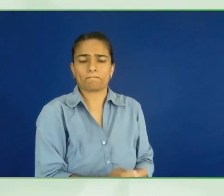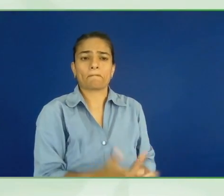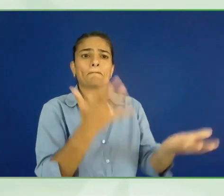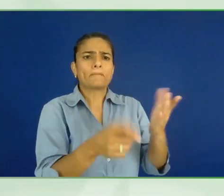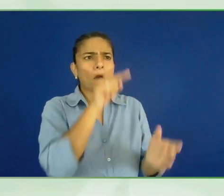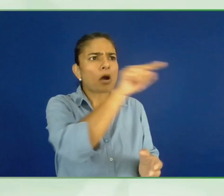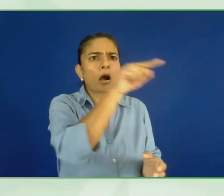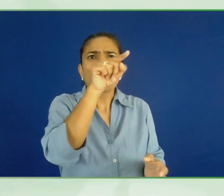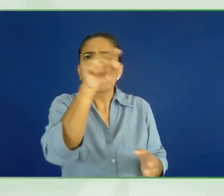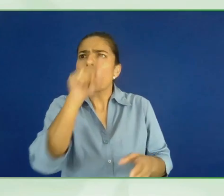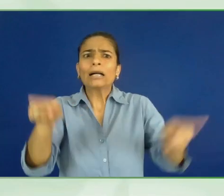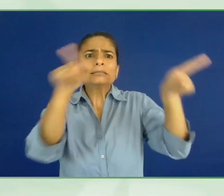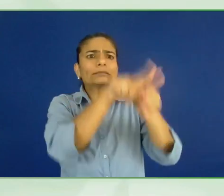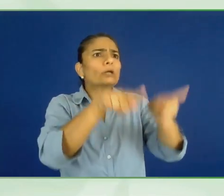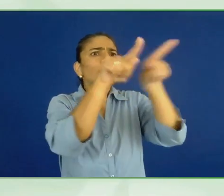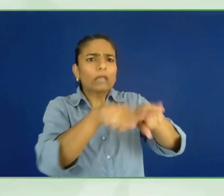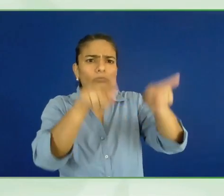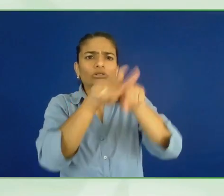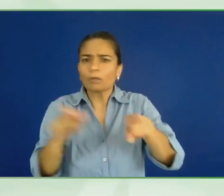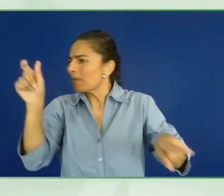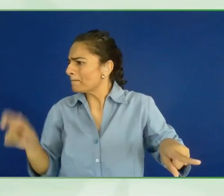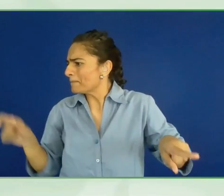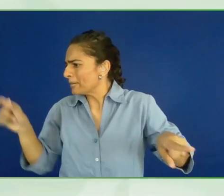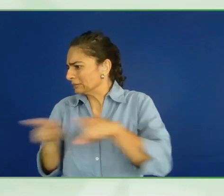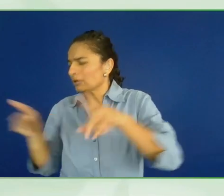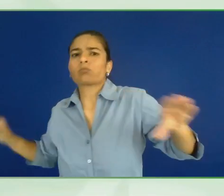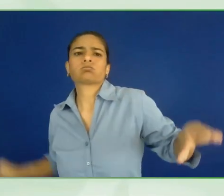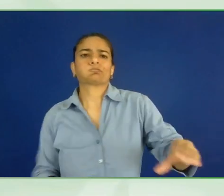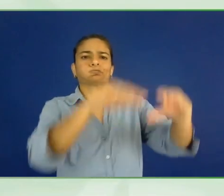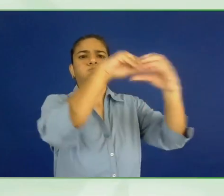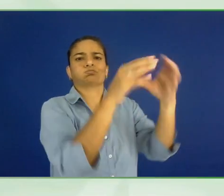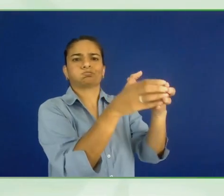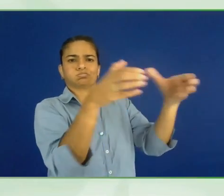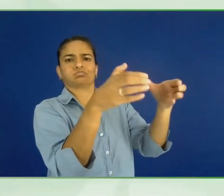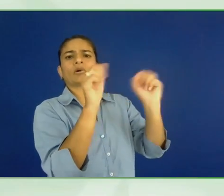similar issue and try to connect them so they can help out each other.